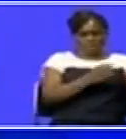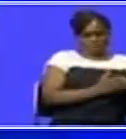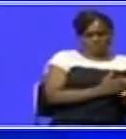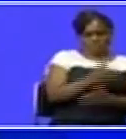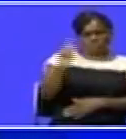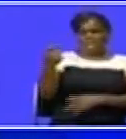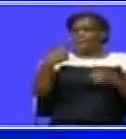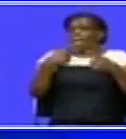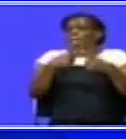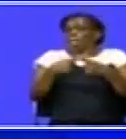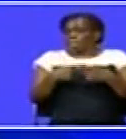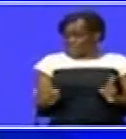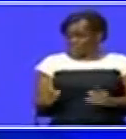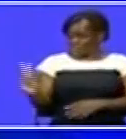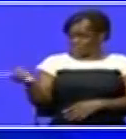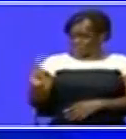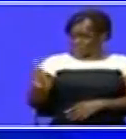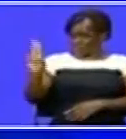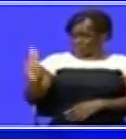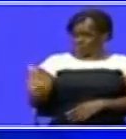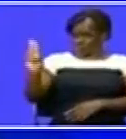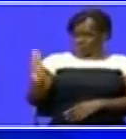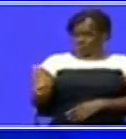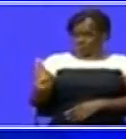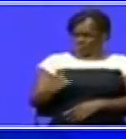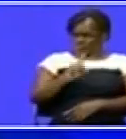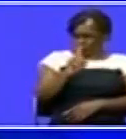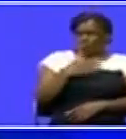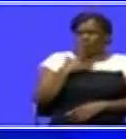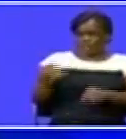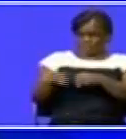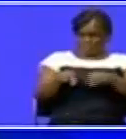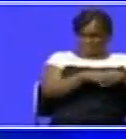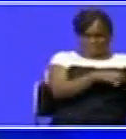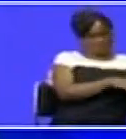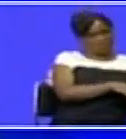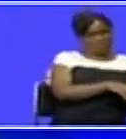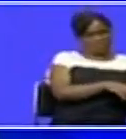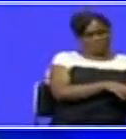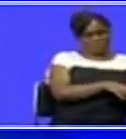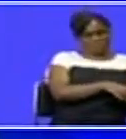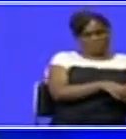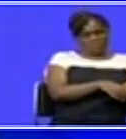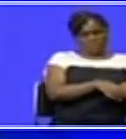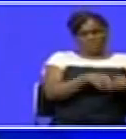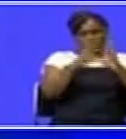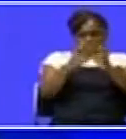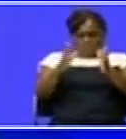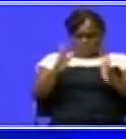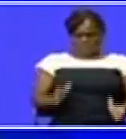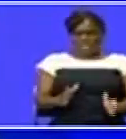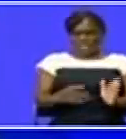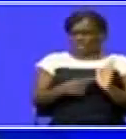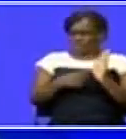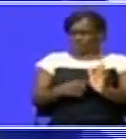Kenya. But is President Kenyatta engaging in a futile quest over the pipeline issue? Well, KTN's Timothy Etieno